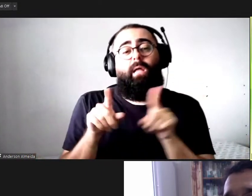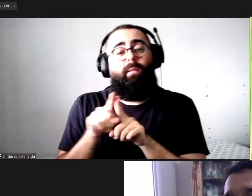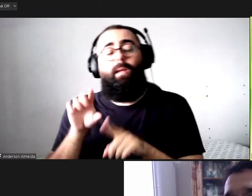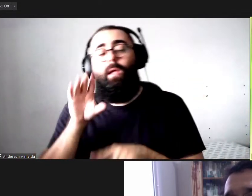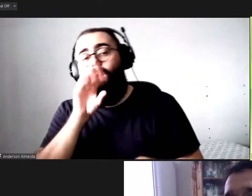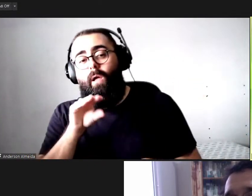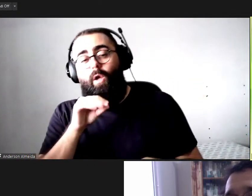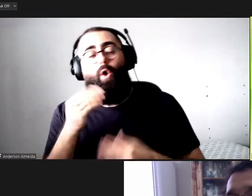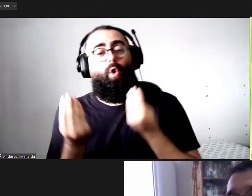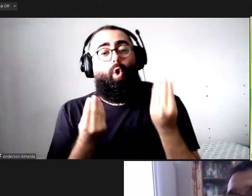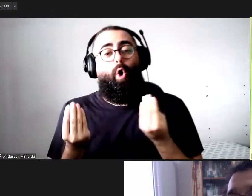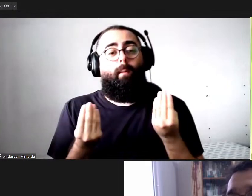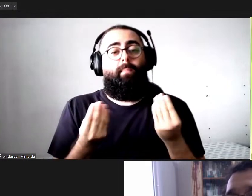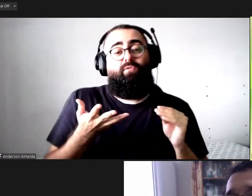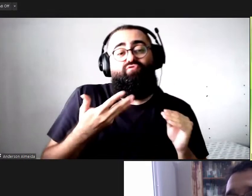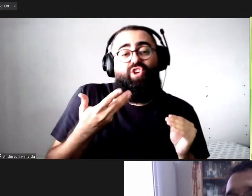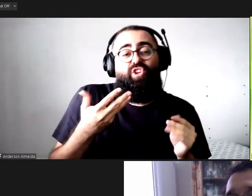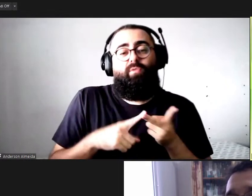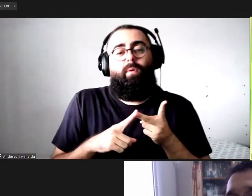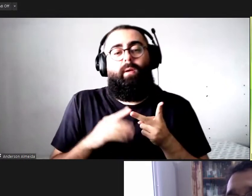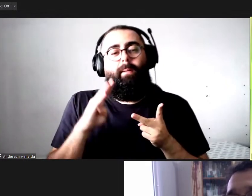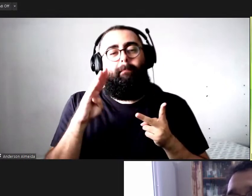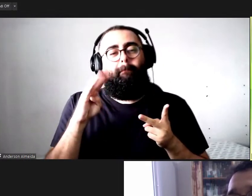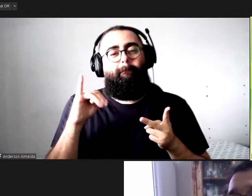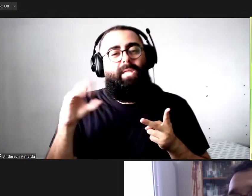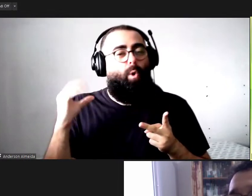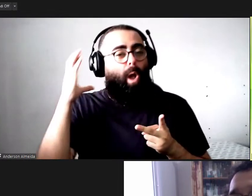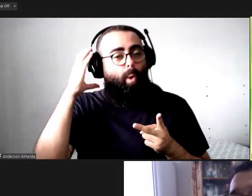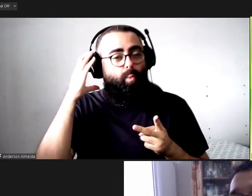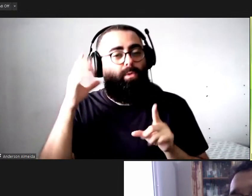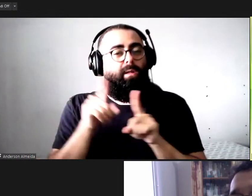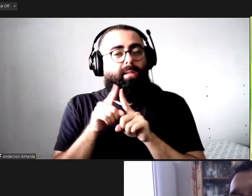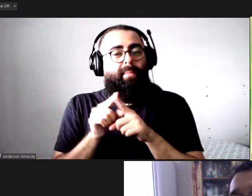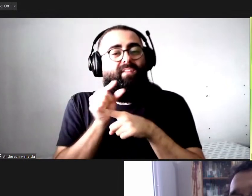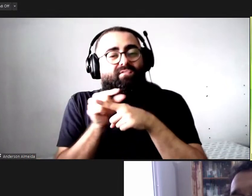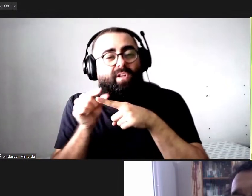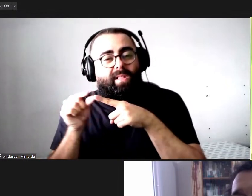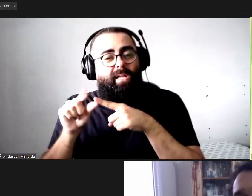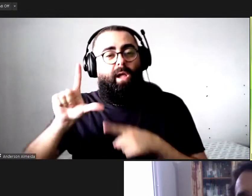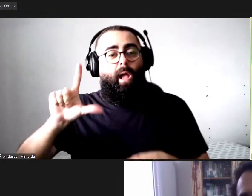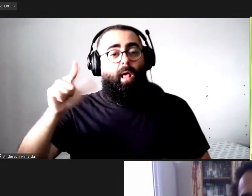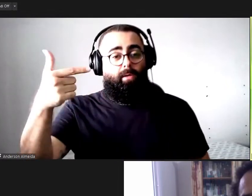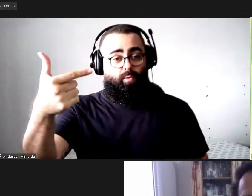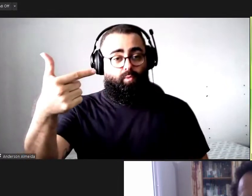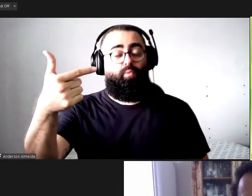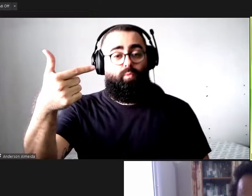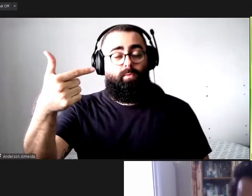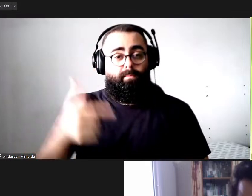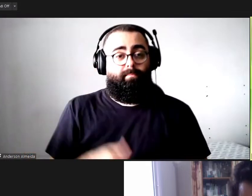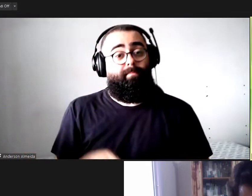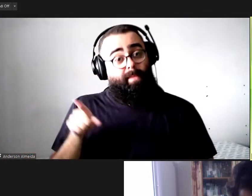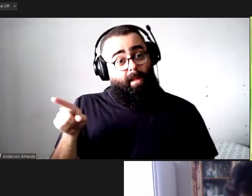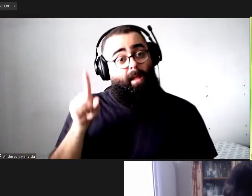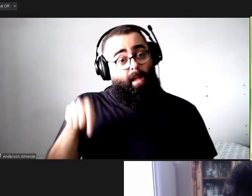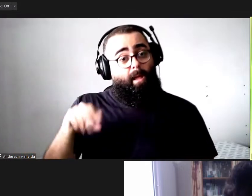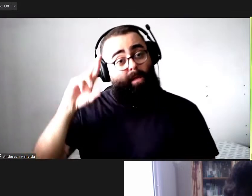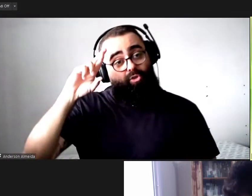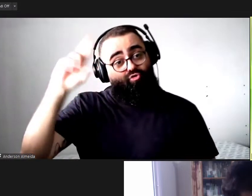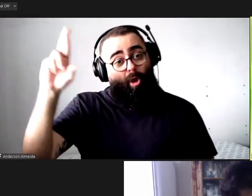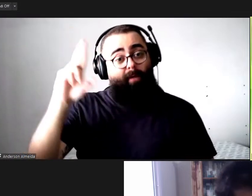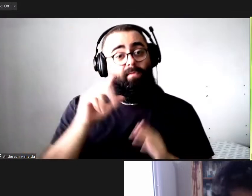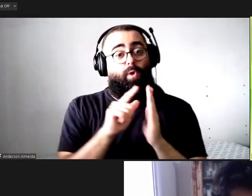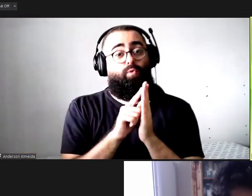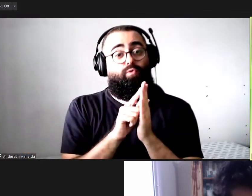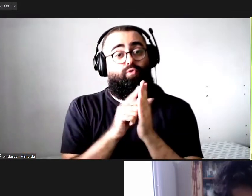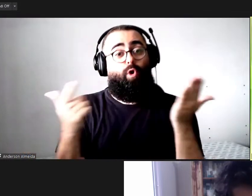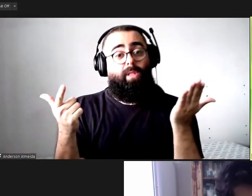speech coordination, bioacoustics, and phonetics of L2. He's the editor of the Journal of Speech Sciences, a